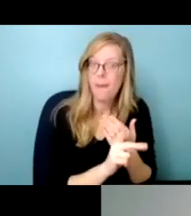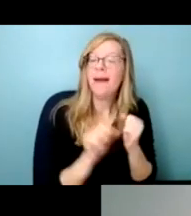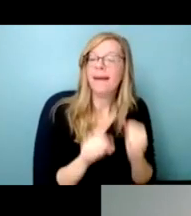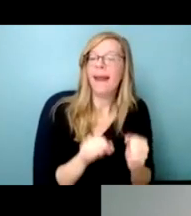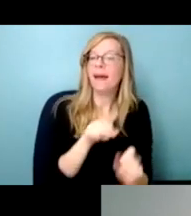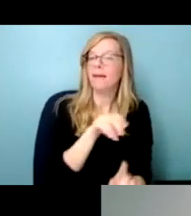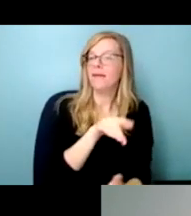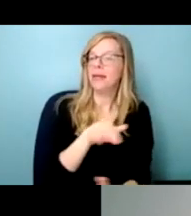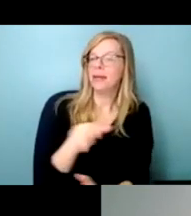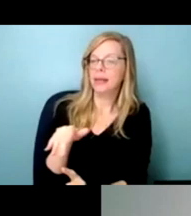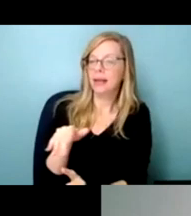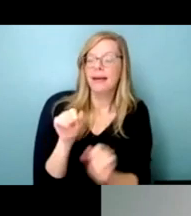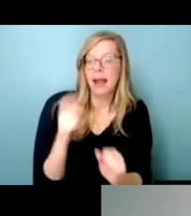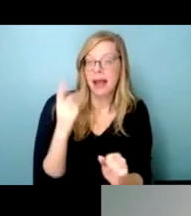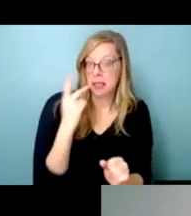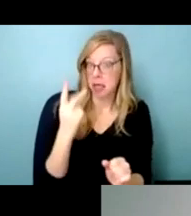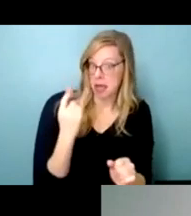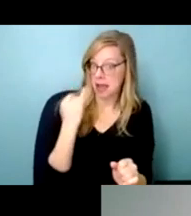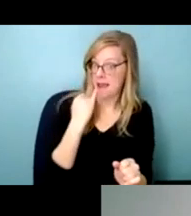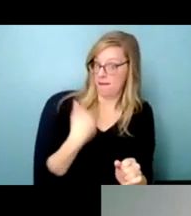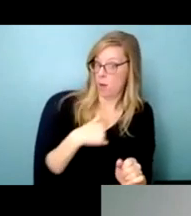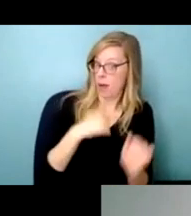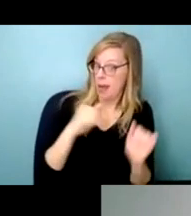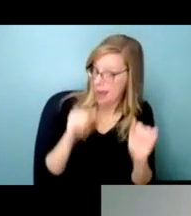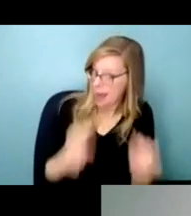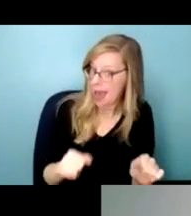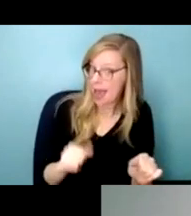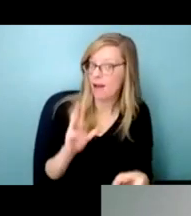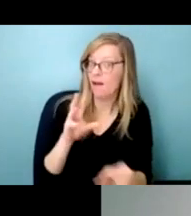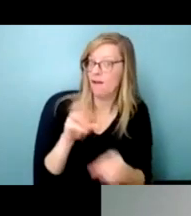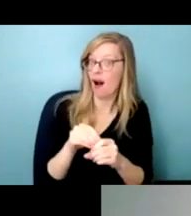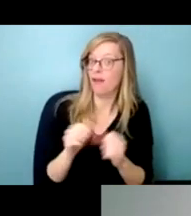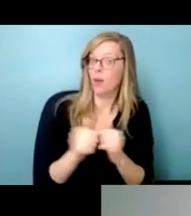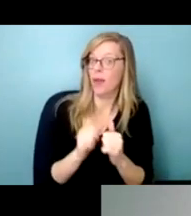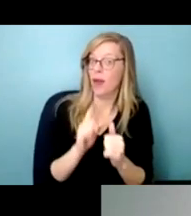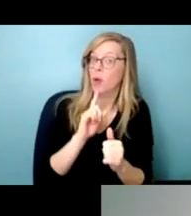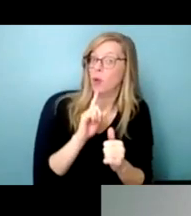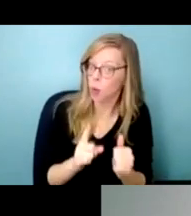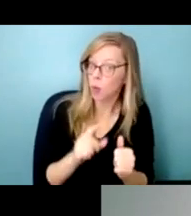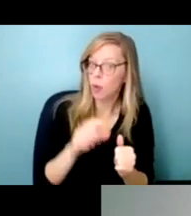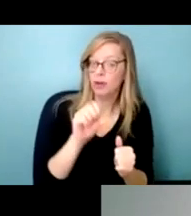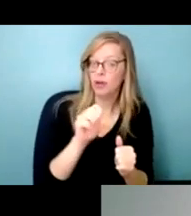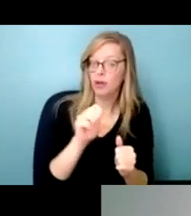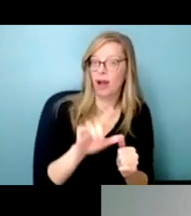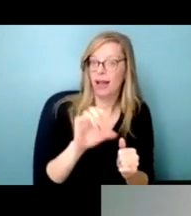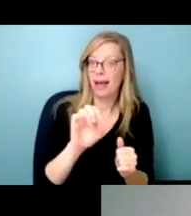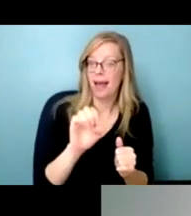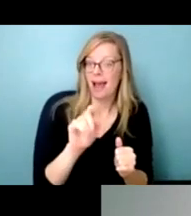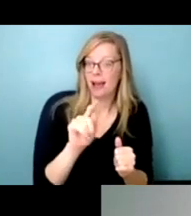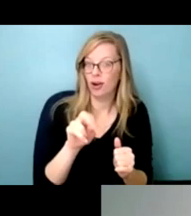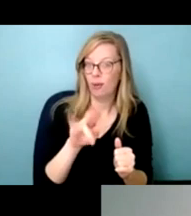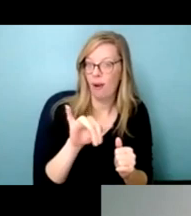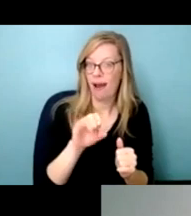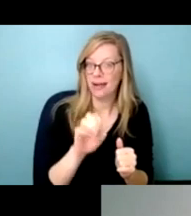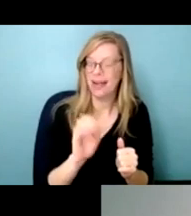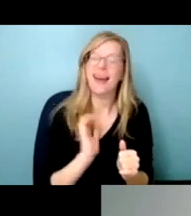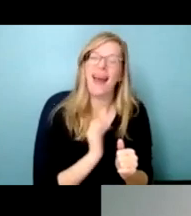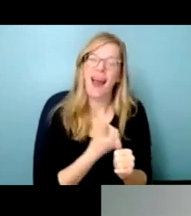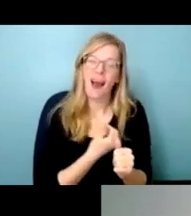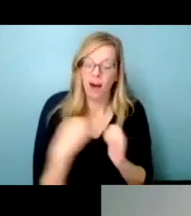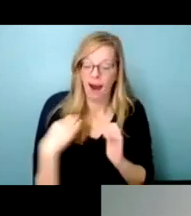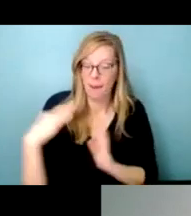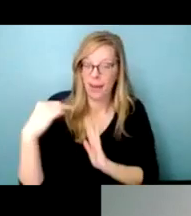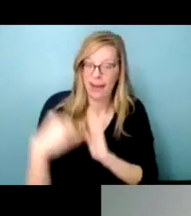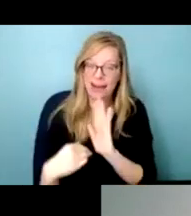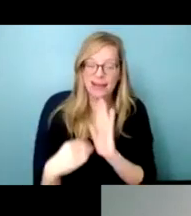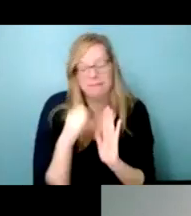a true social enterprise. We didn't get the application wasn't successful.